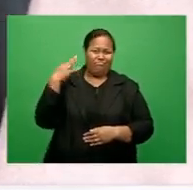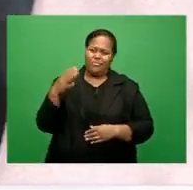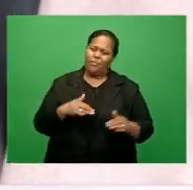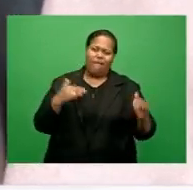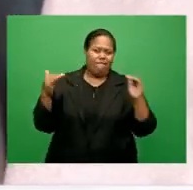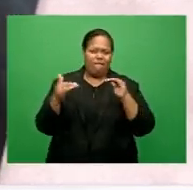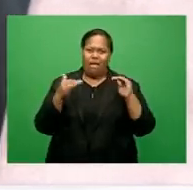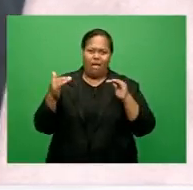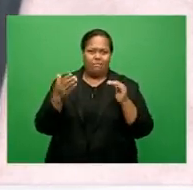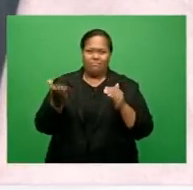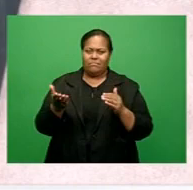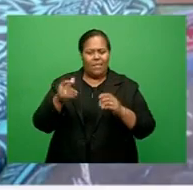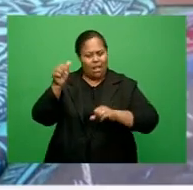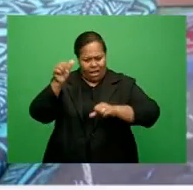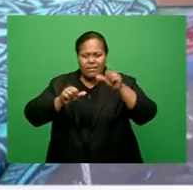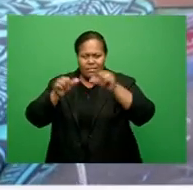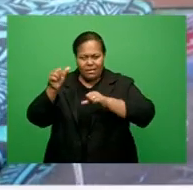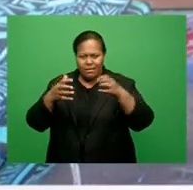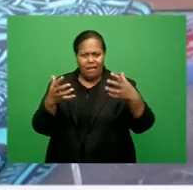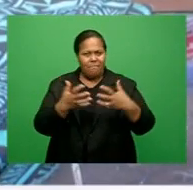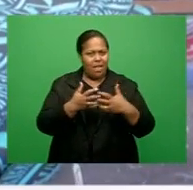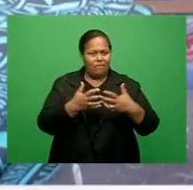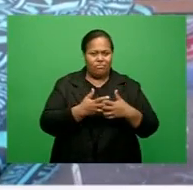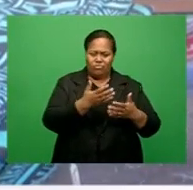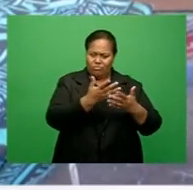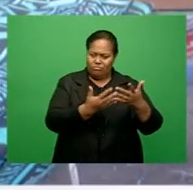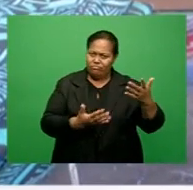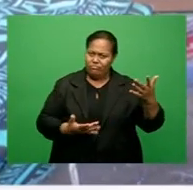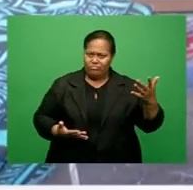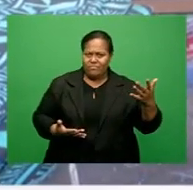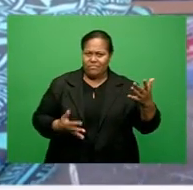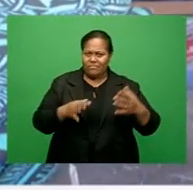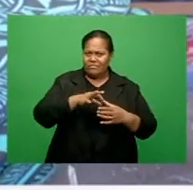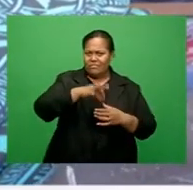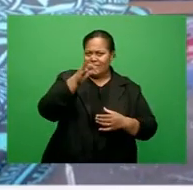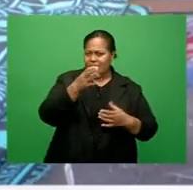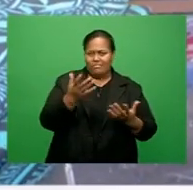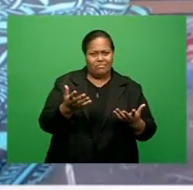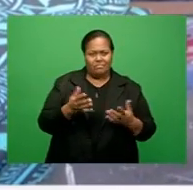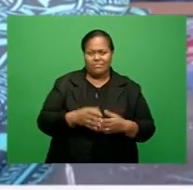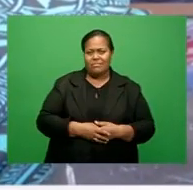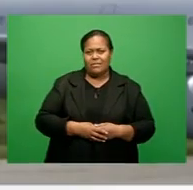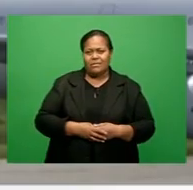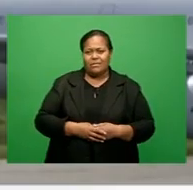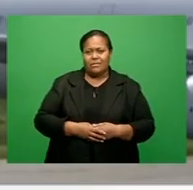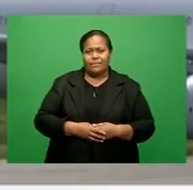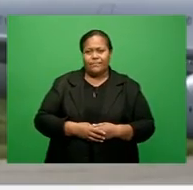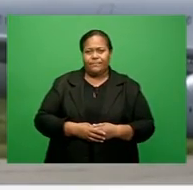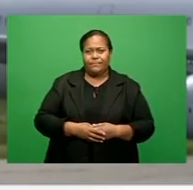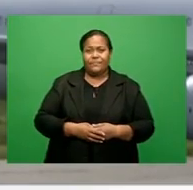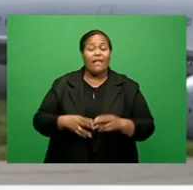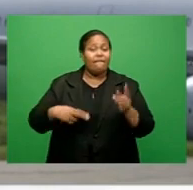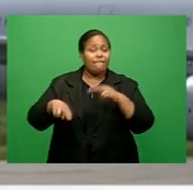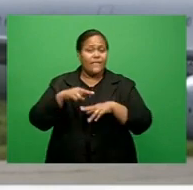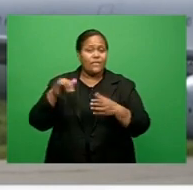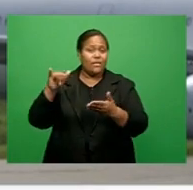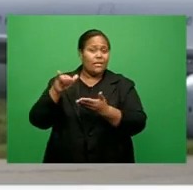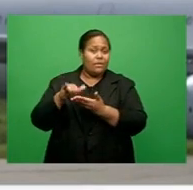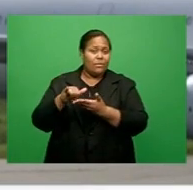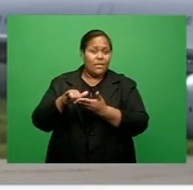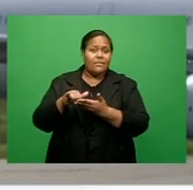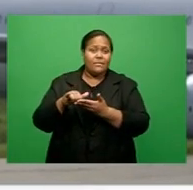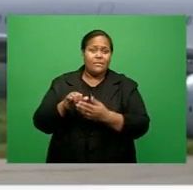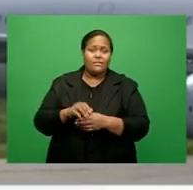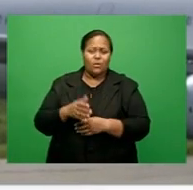equally and assessed according to objective selection criteria. They further stated that Fiji Airways would like